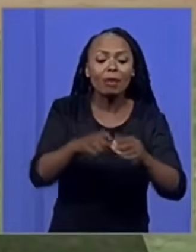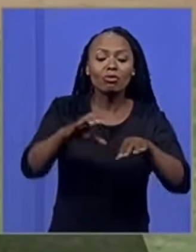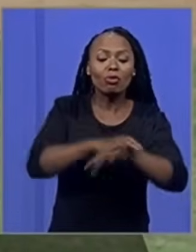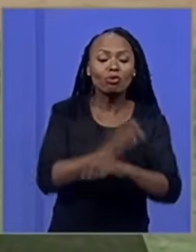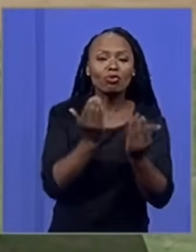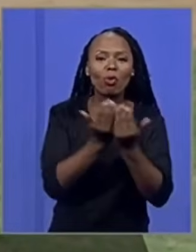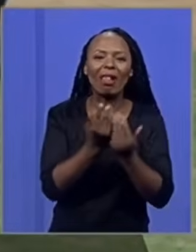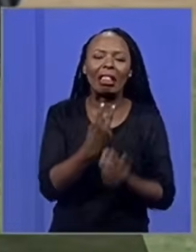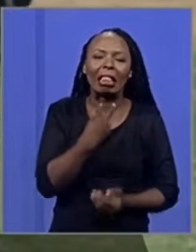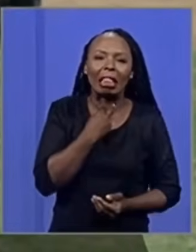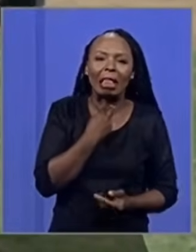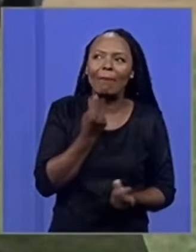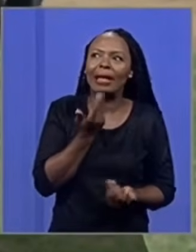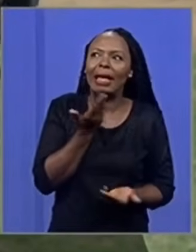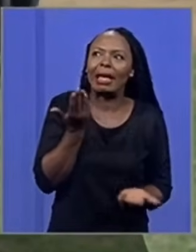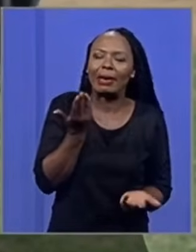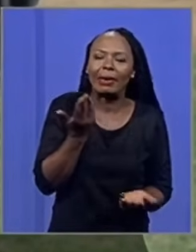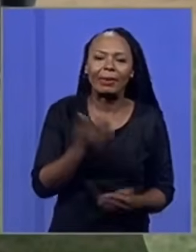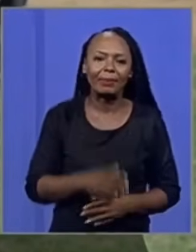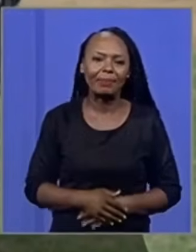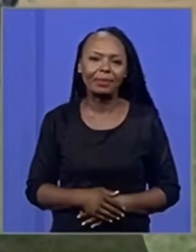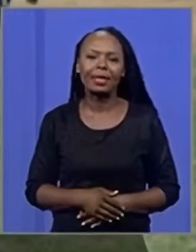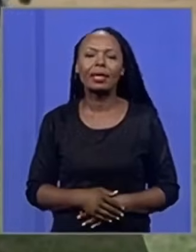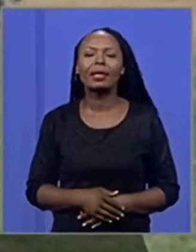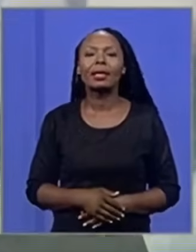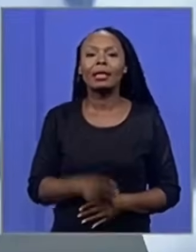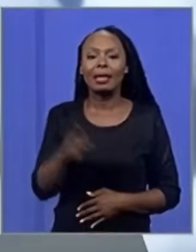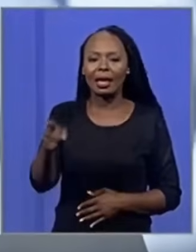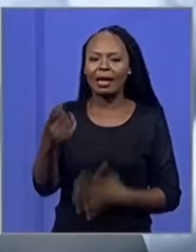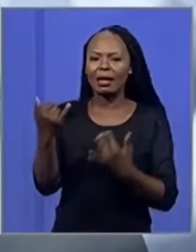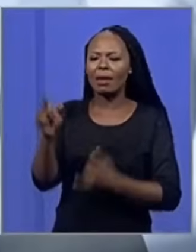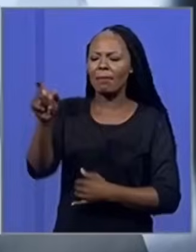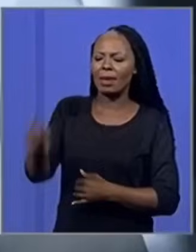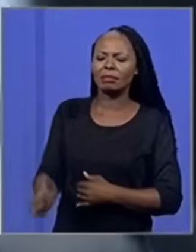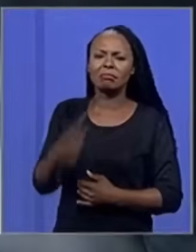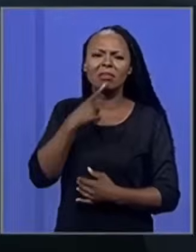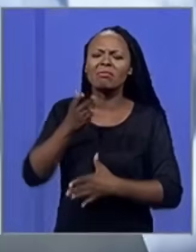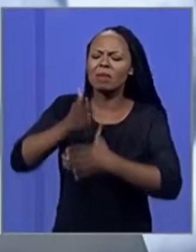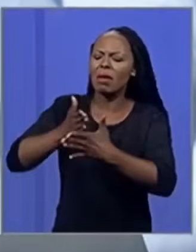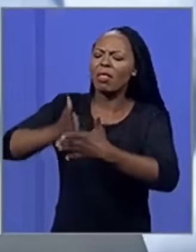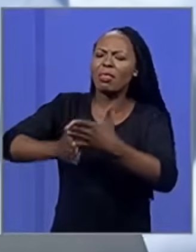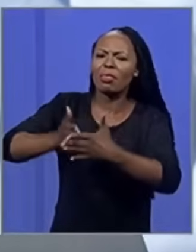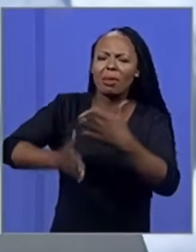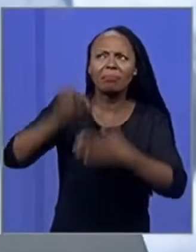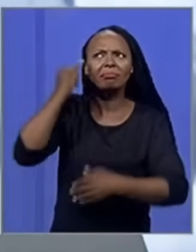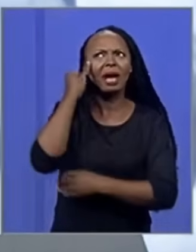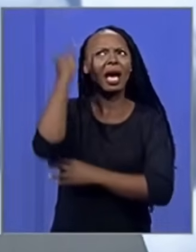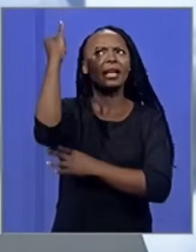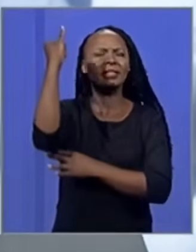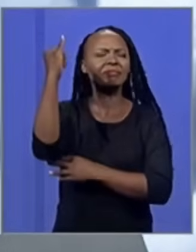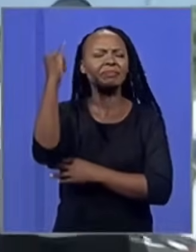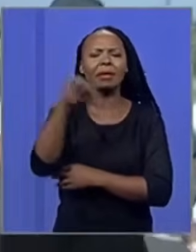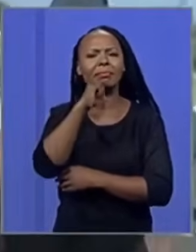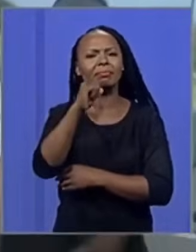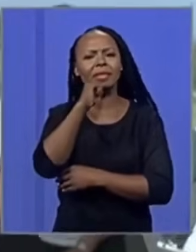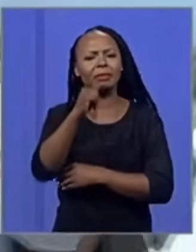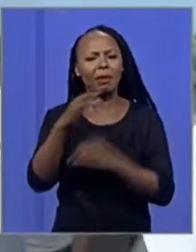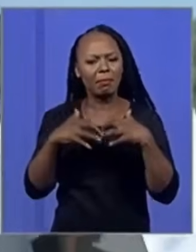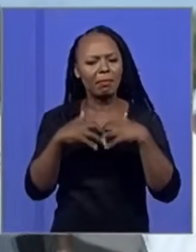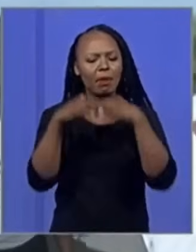wa aparetswe ke lehuma le botlhokatiro mme lenaane leno le thusa malapa a sa itsholelang. Mo tsela gompieno re